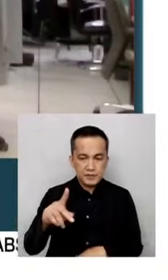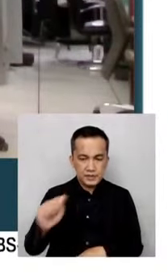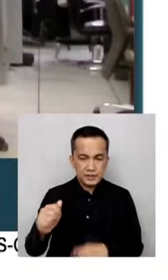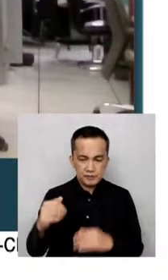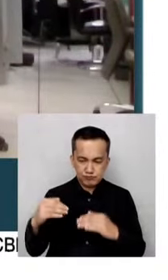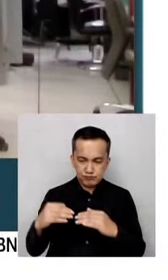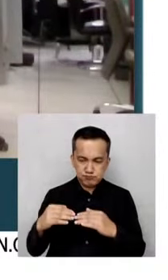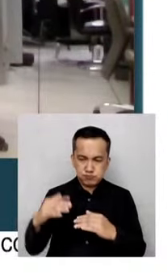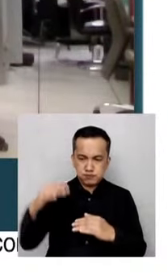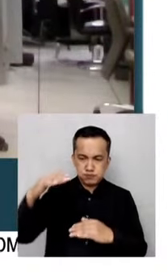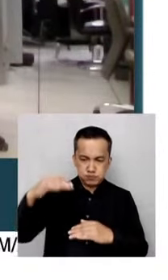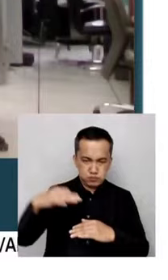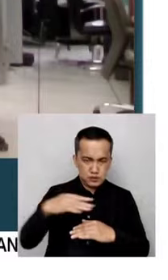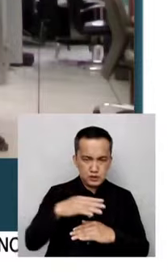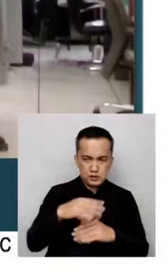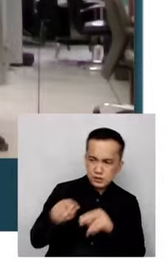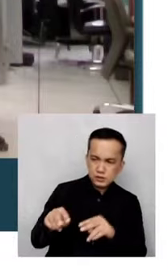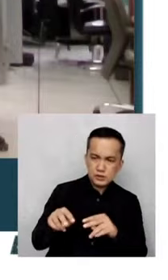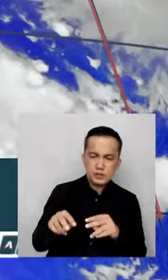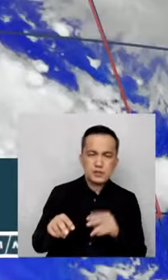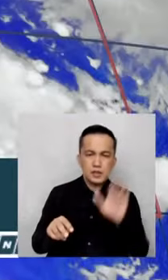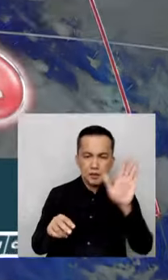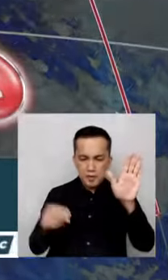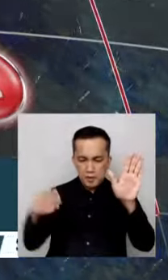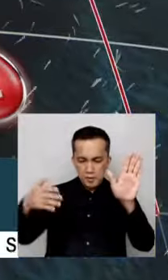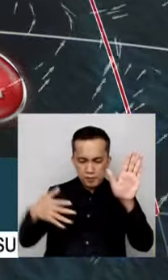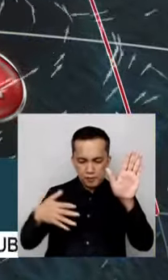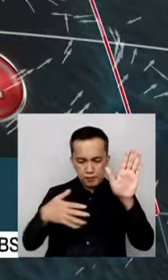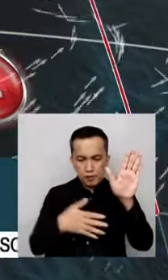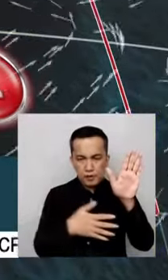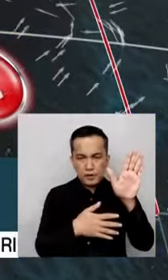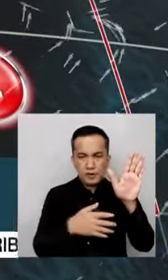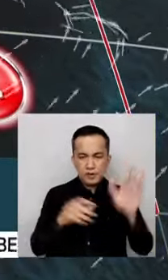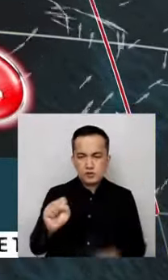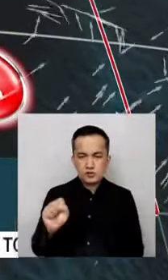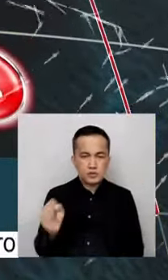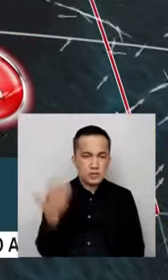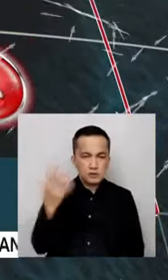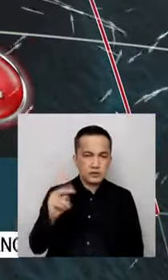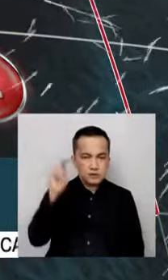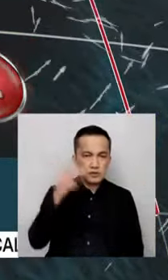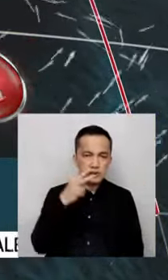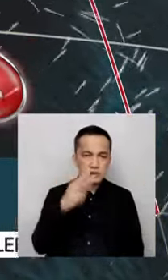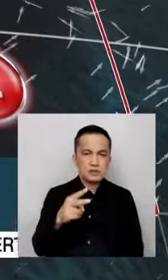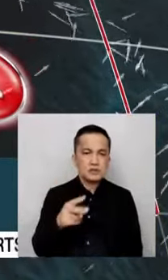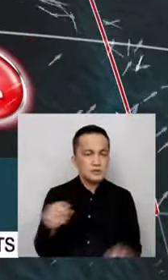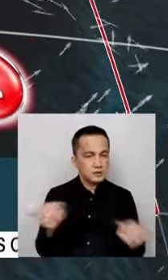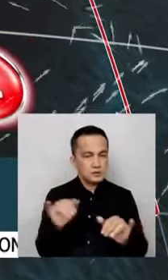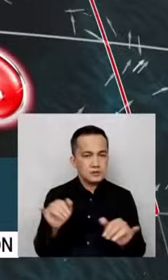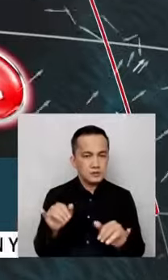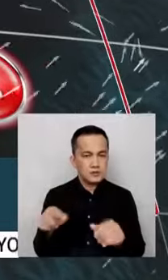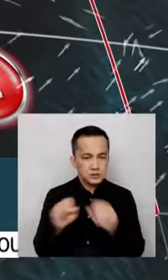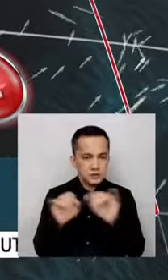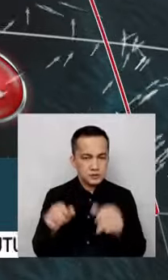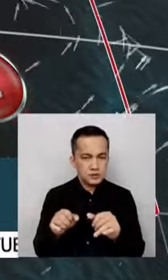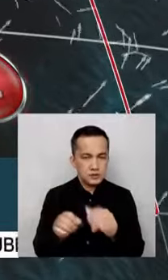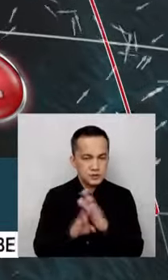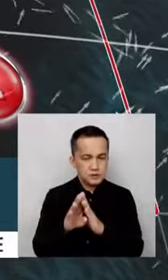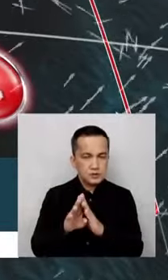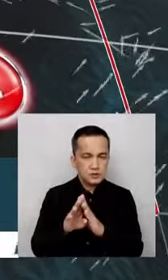spotted 575 kilometers east of Surigao City, Surigao del Norte. As you've mentioned, the likelihood of this system developing into a